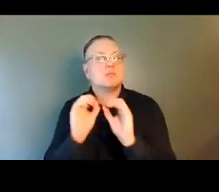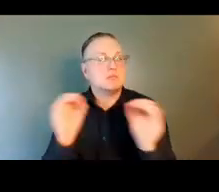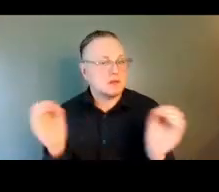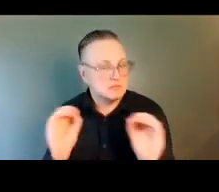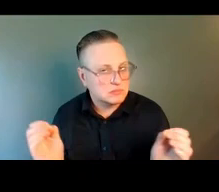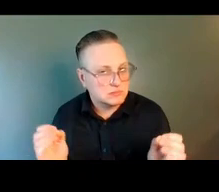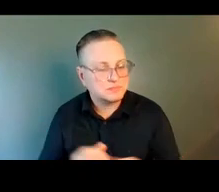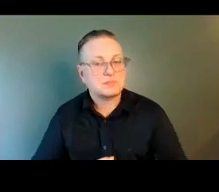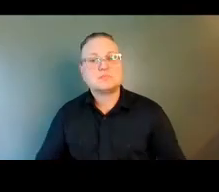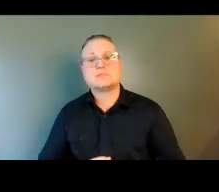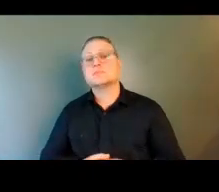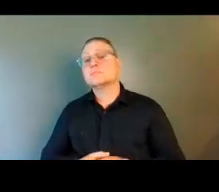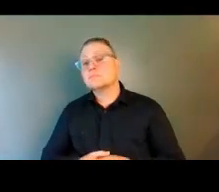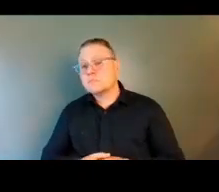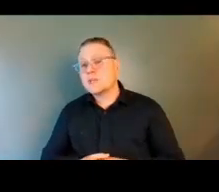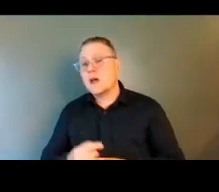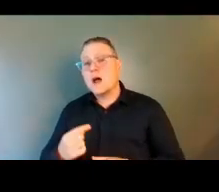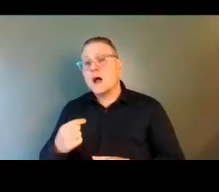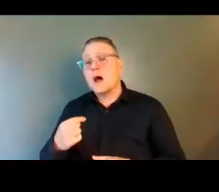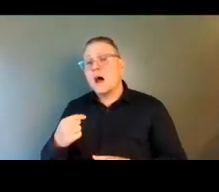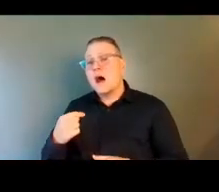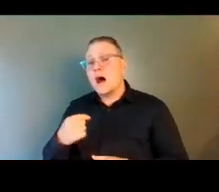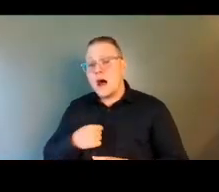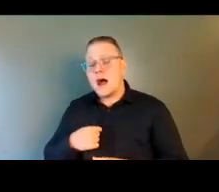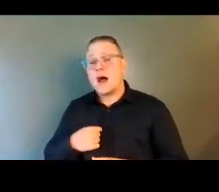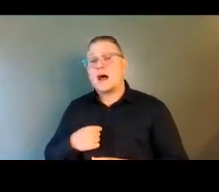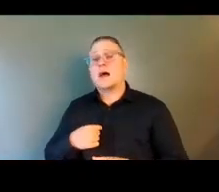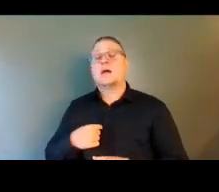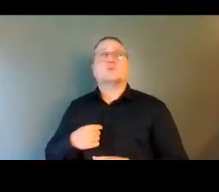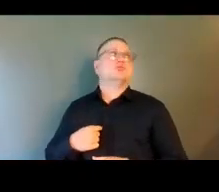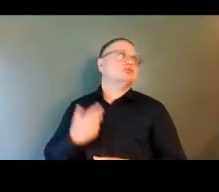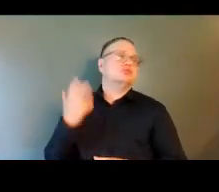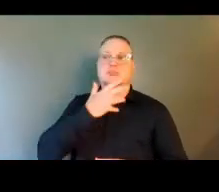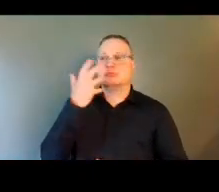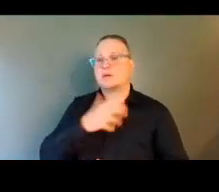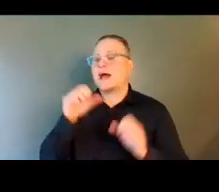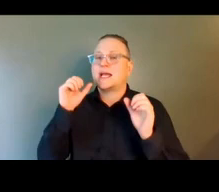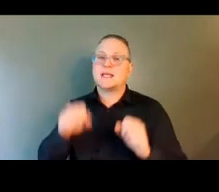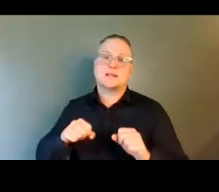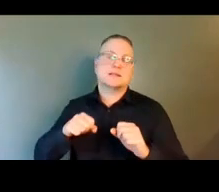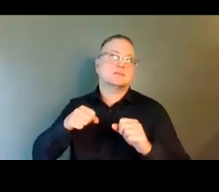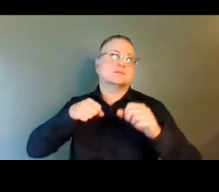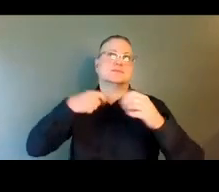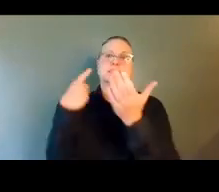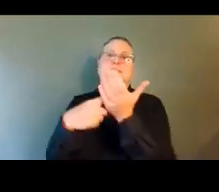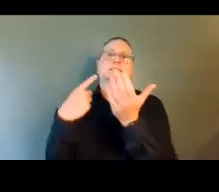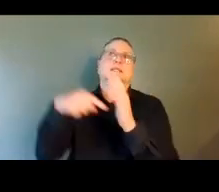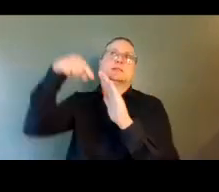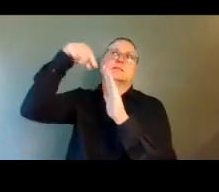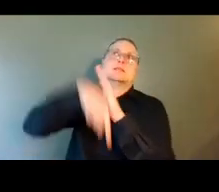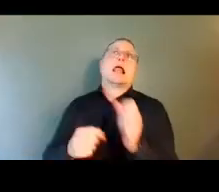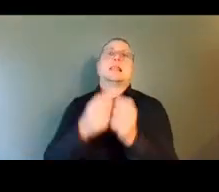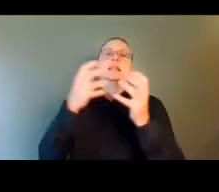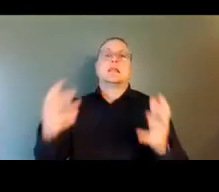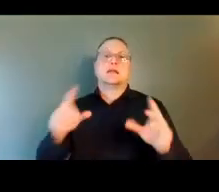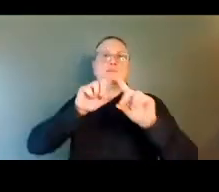But I was part of it. I'm going to just tell one more story because there's a lot of stuff I can talk about having experience, but that was the